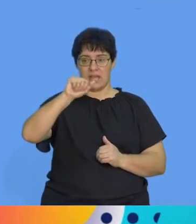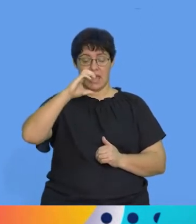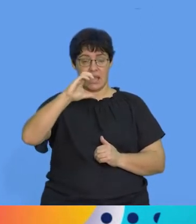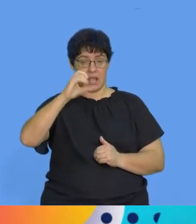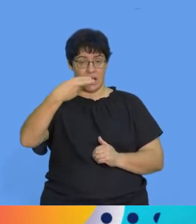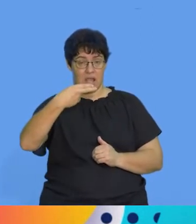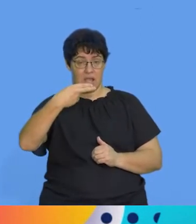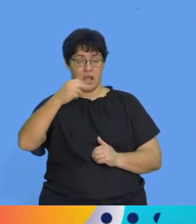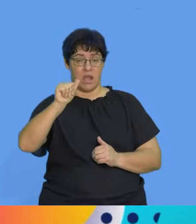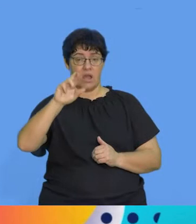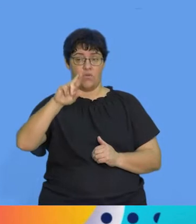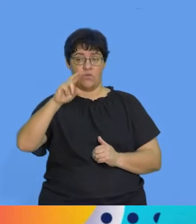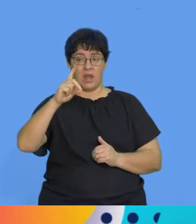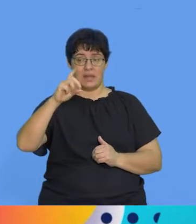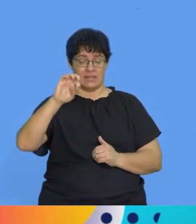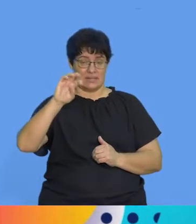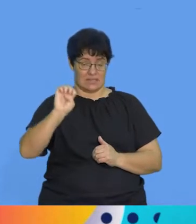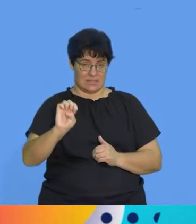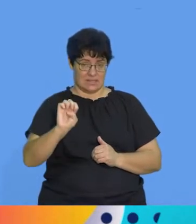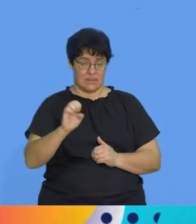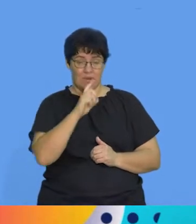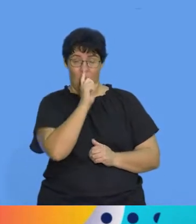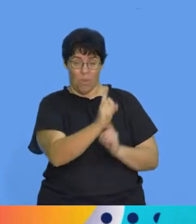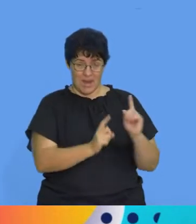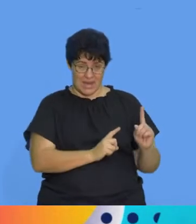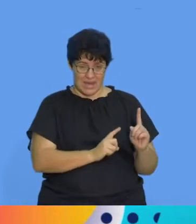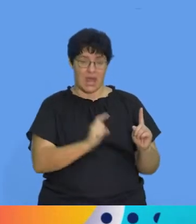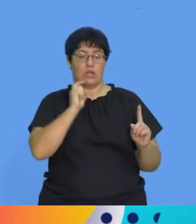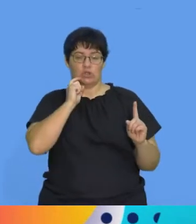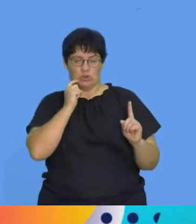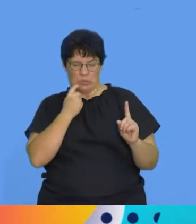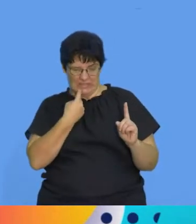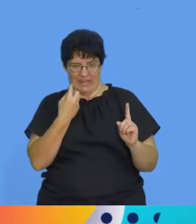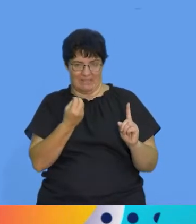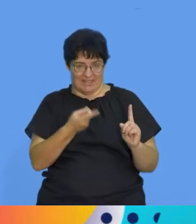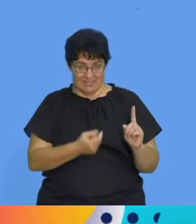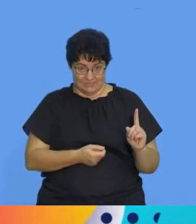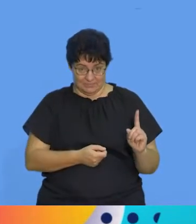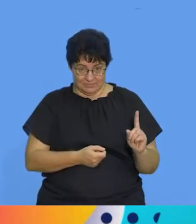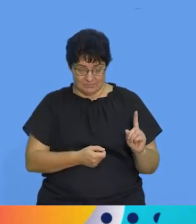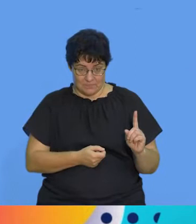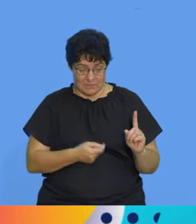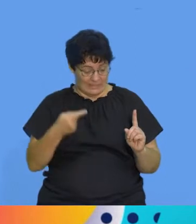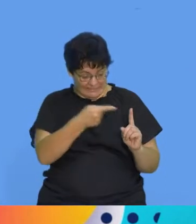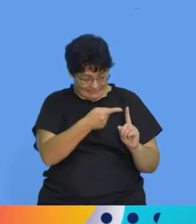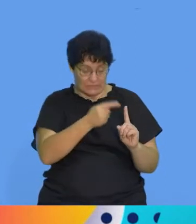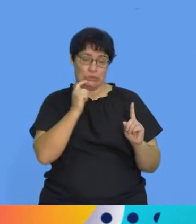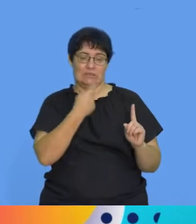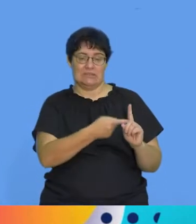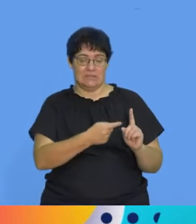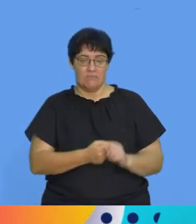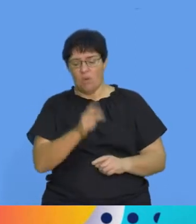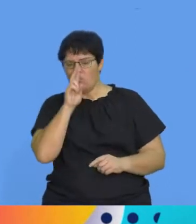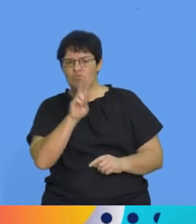One little piece, all right, that is sweet. Now, when we look at